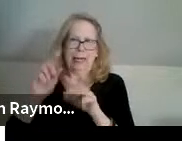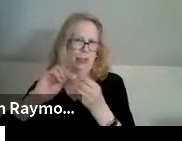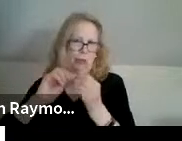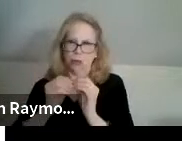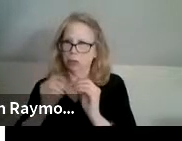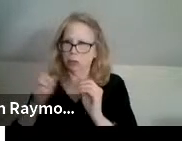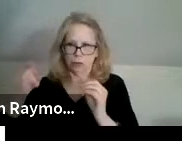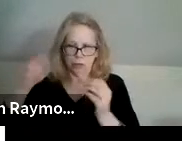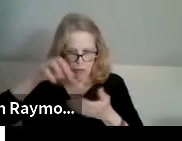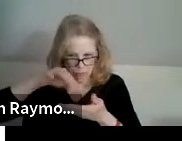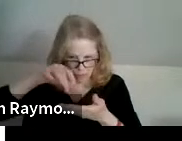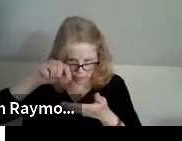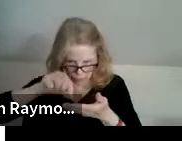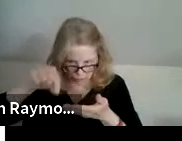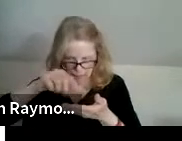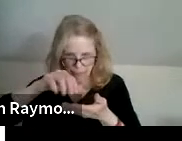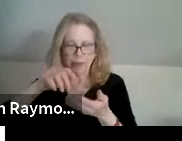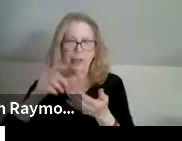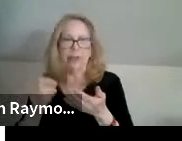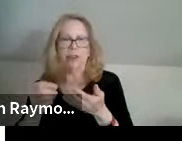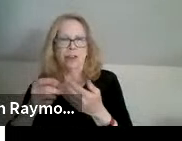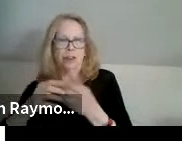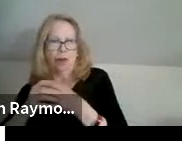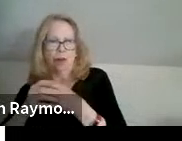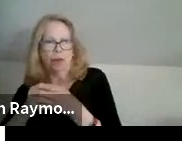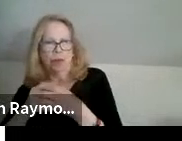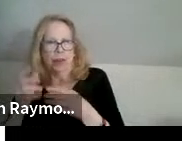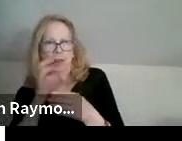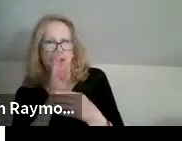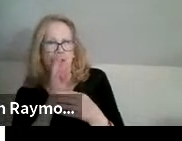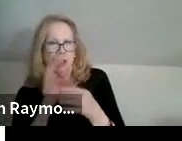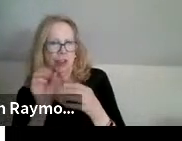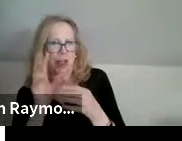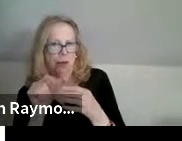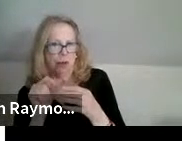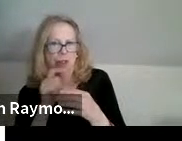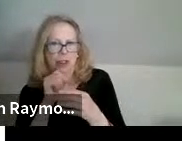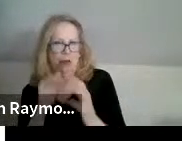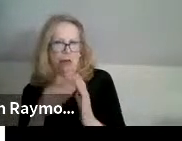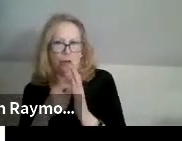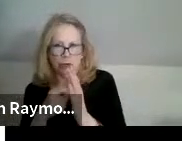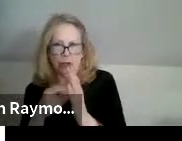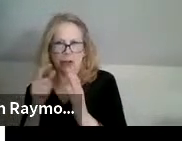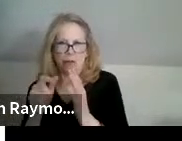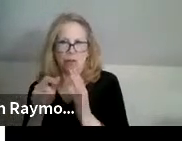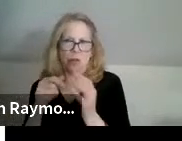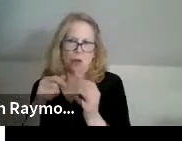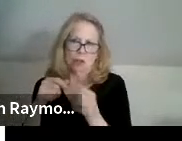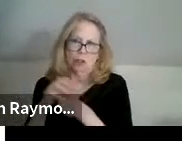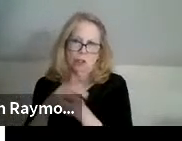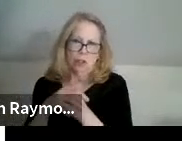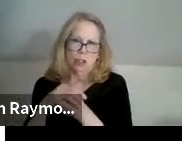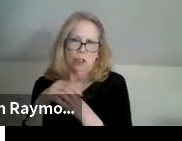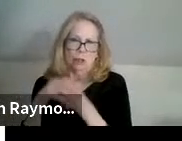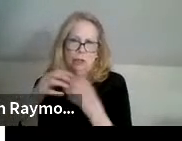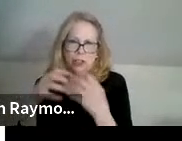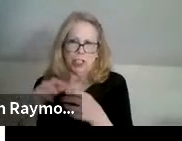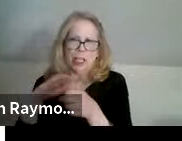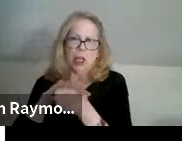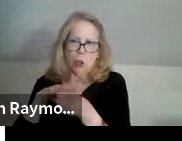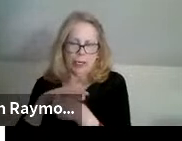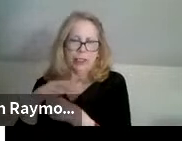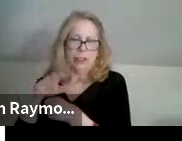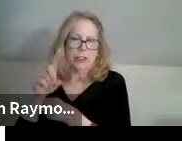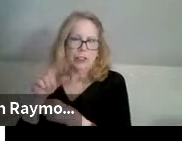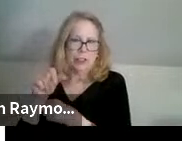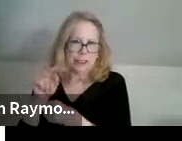entering. Exception 5, that speech output should not be required for machine location date. And a few other details. Again, that is inherited